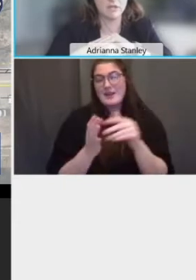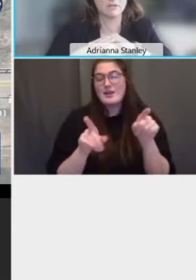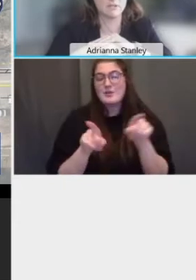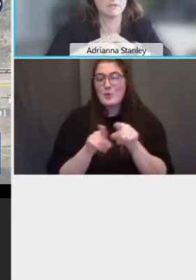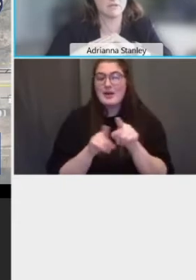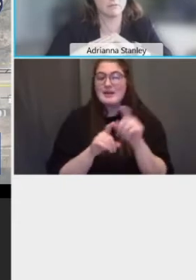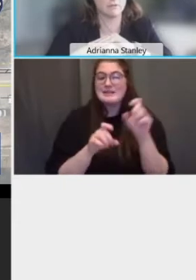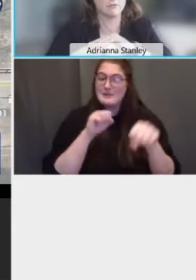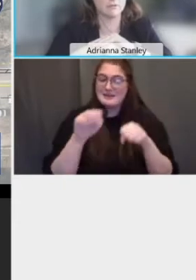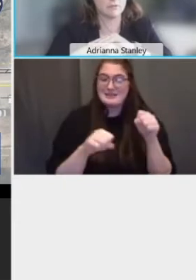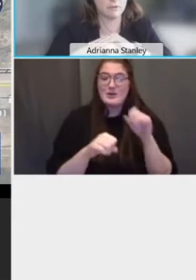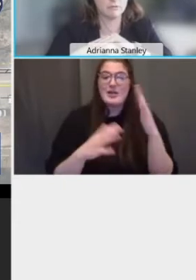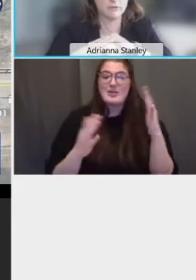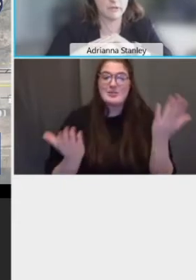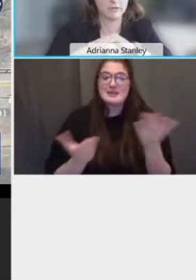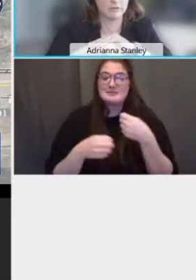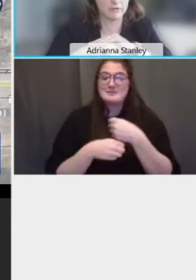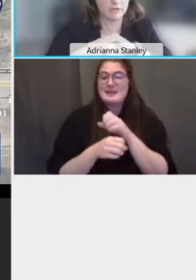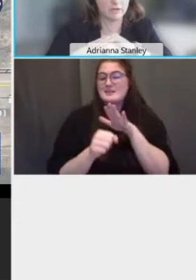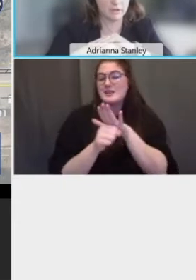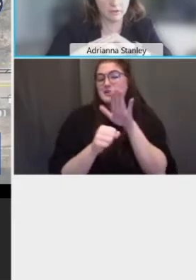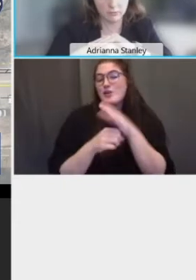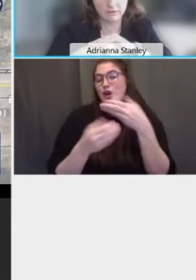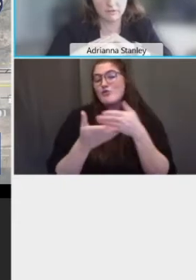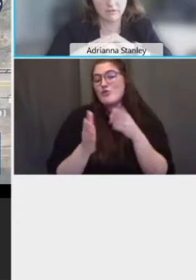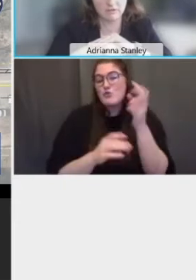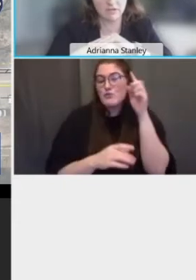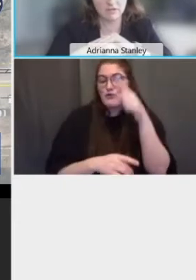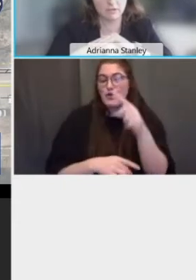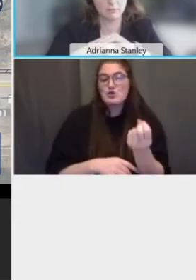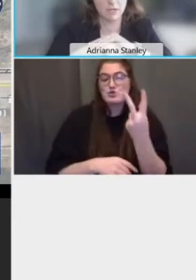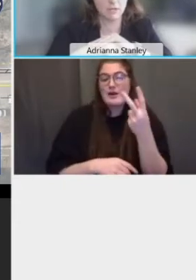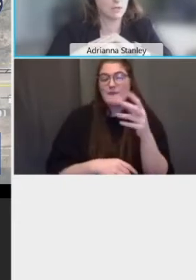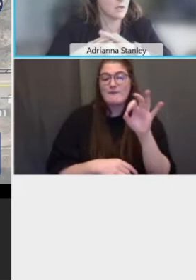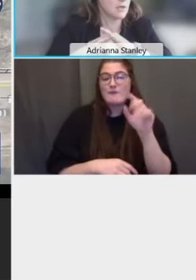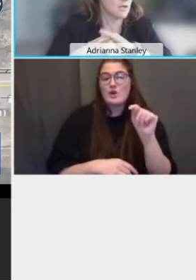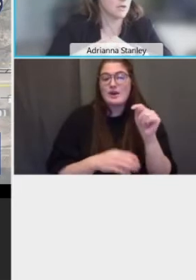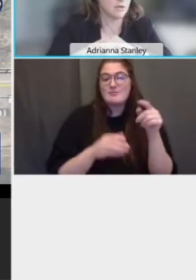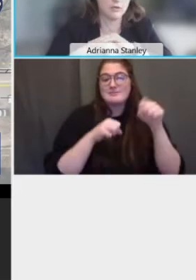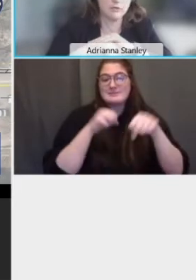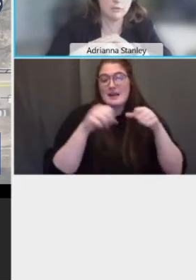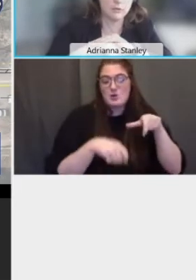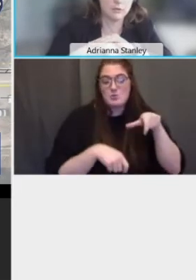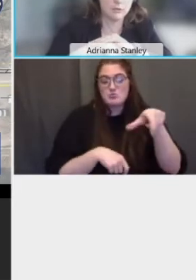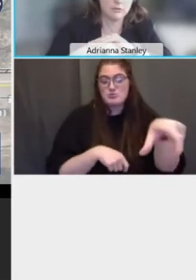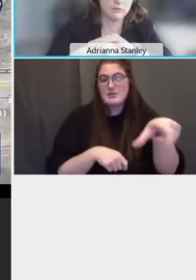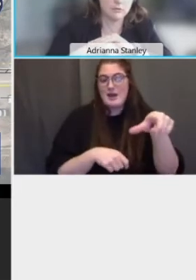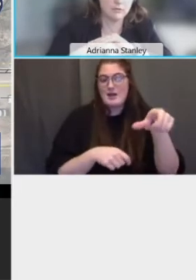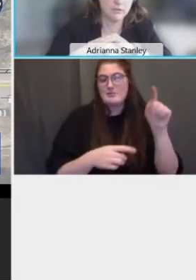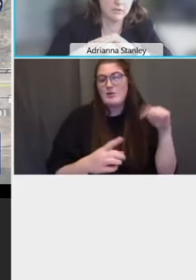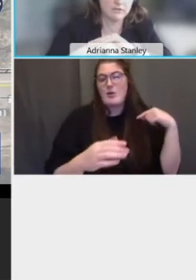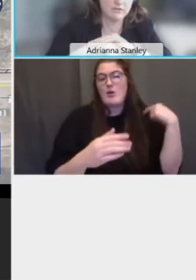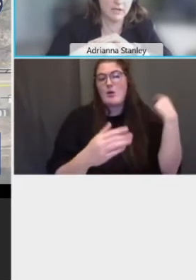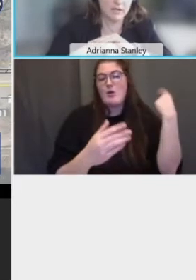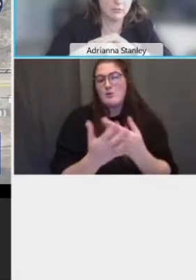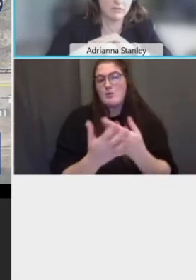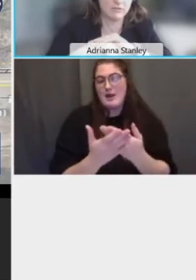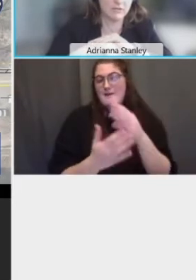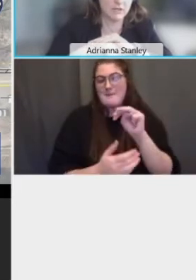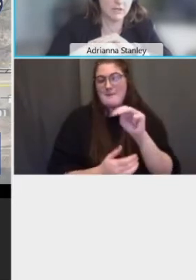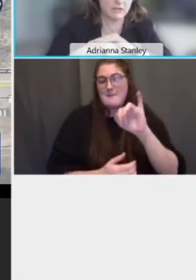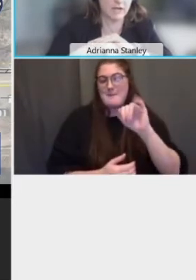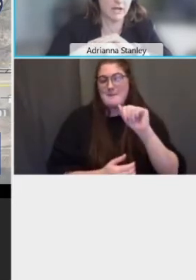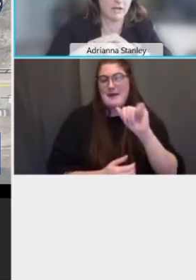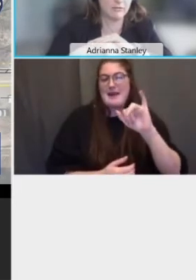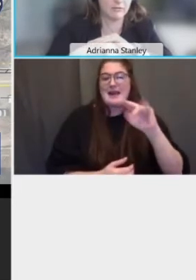bicycles. This makes enough room for a 12-foot cycle track to get all the way to the intersection at Main. And I think if we go to the next slide, we'll